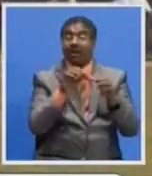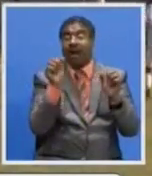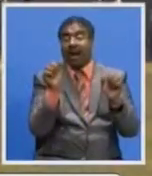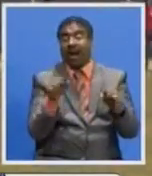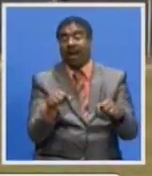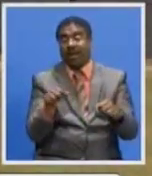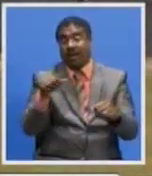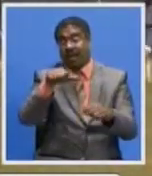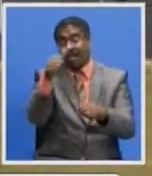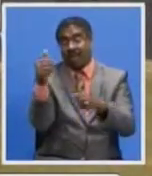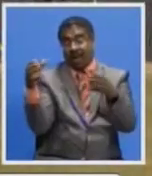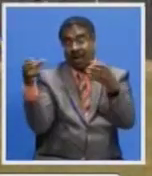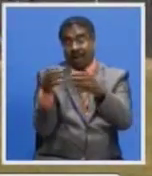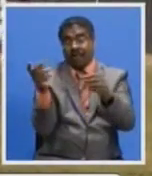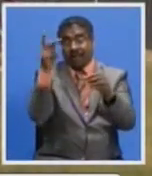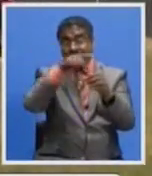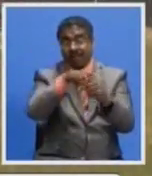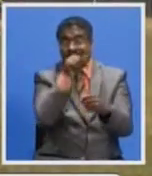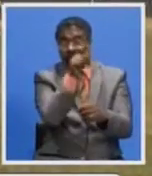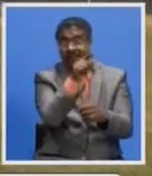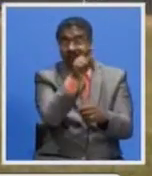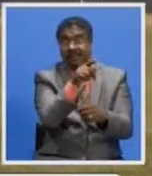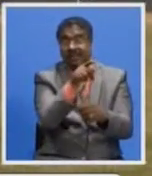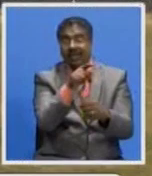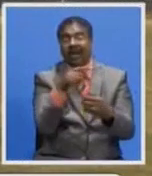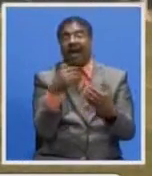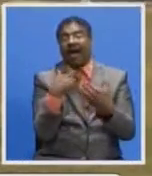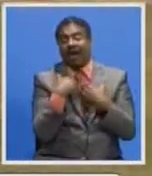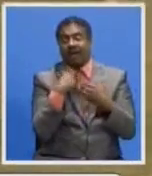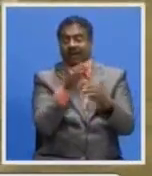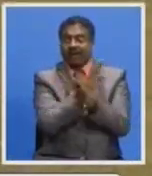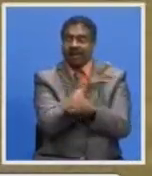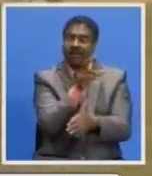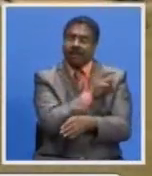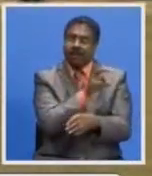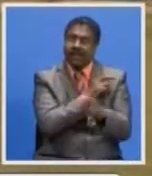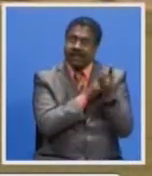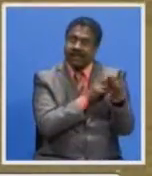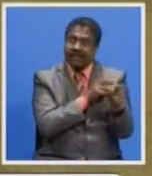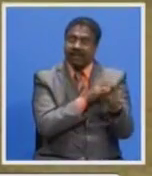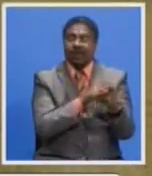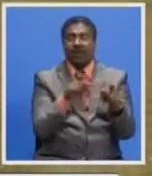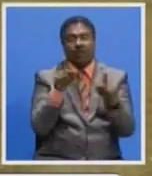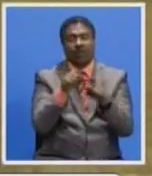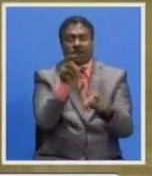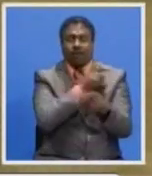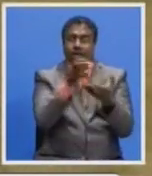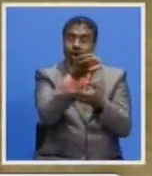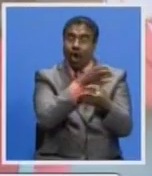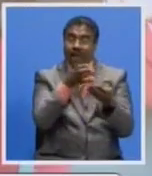Other clubs that participated in the tournament were NAPSA Stars and Zambia Police-sponsored outfit Police College Football